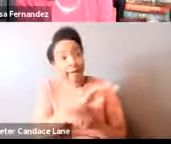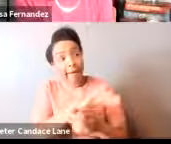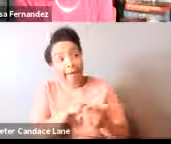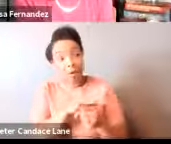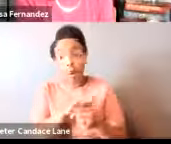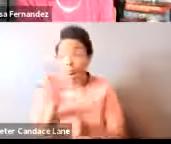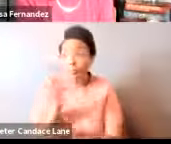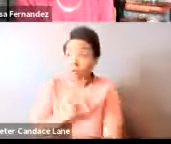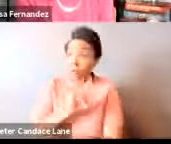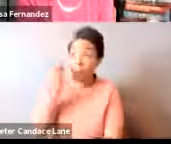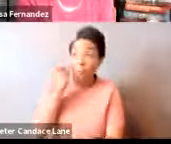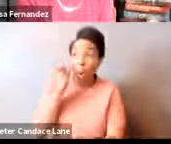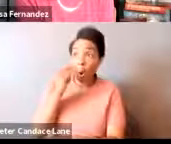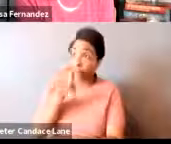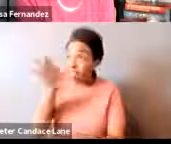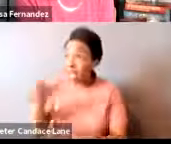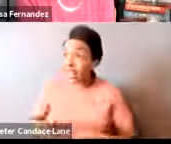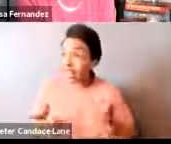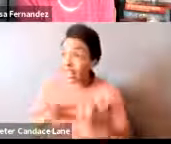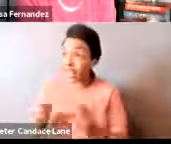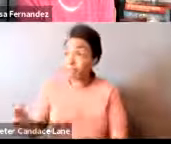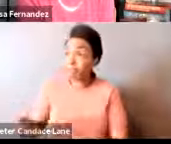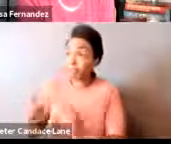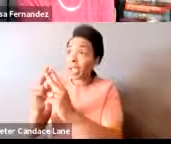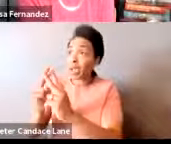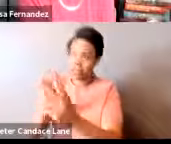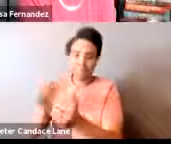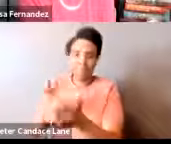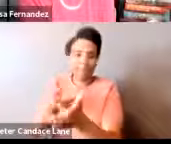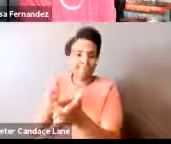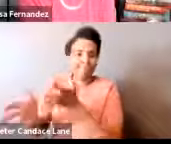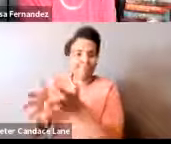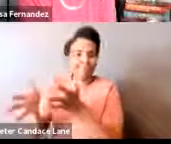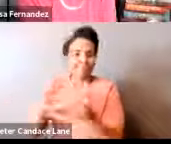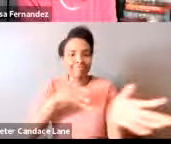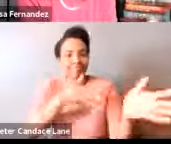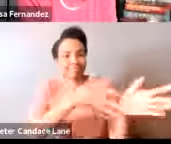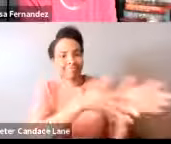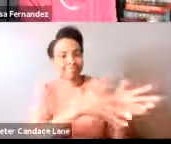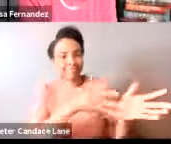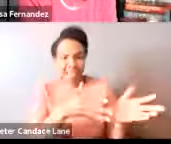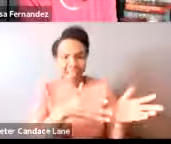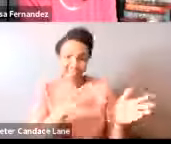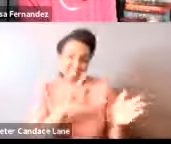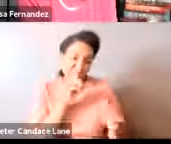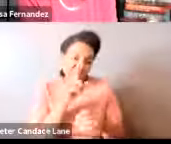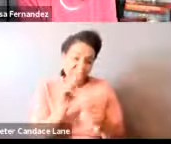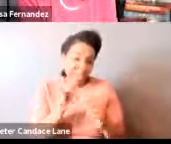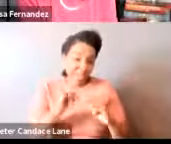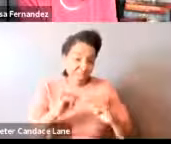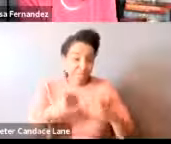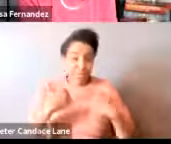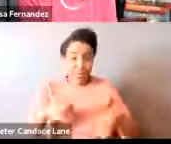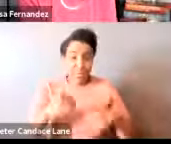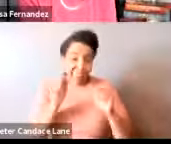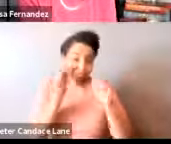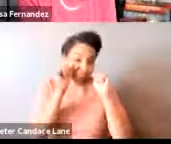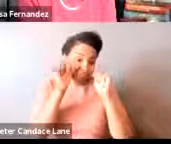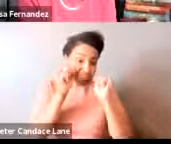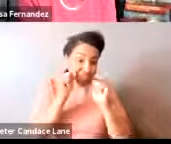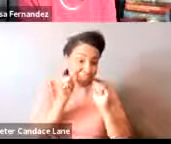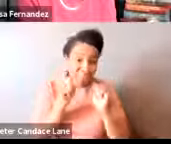Paris right now. So that is kind of amazing. I think we all should just kind of think about the fact